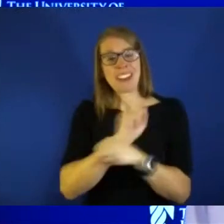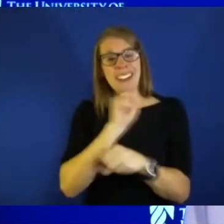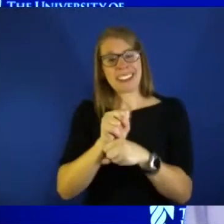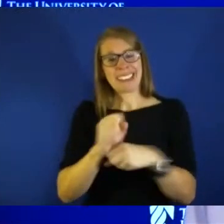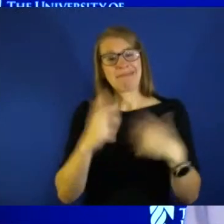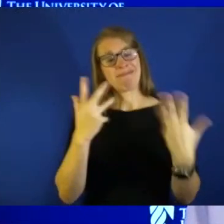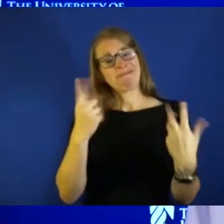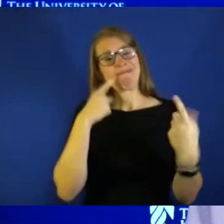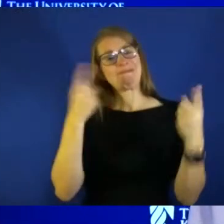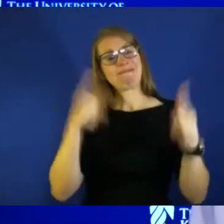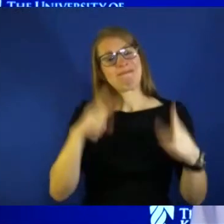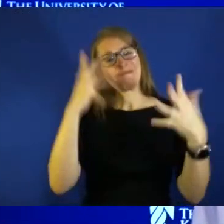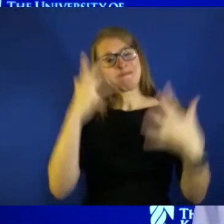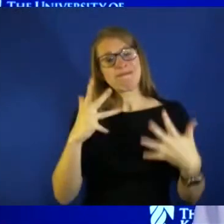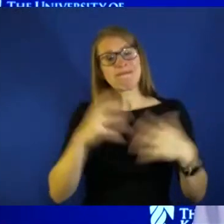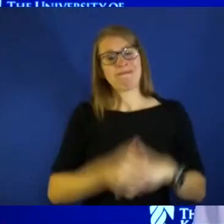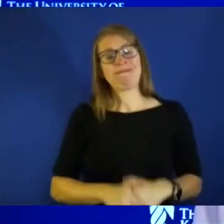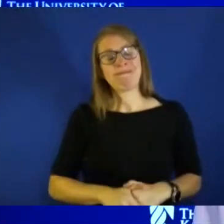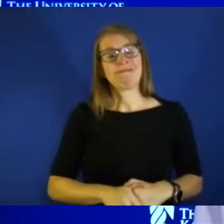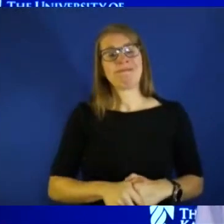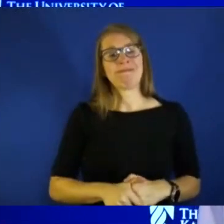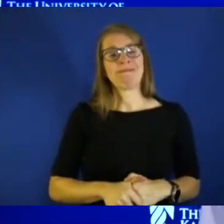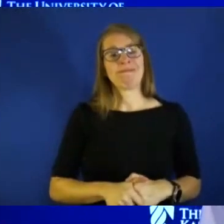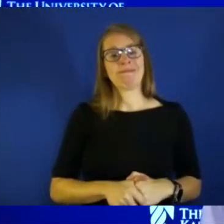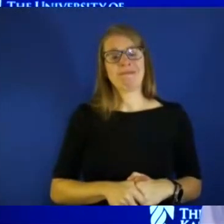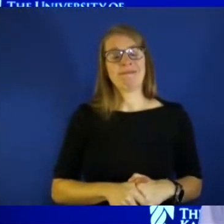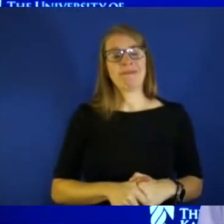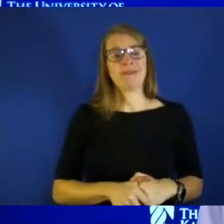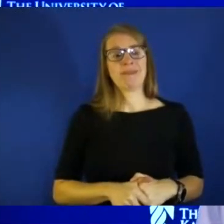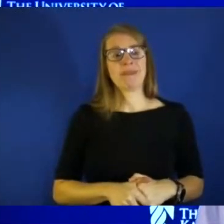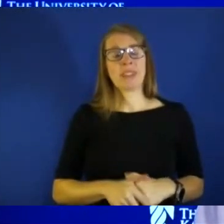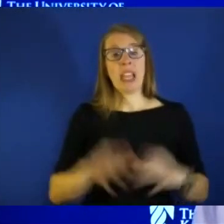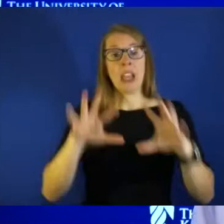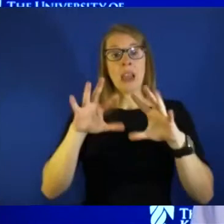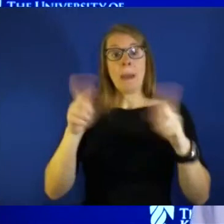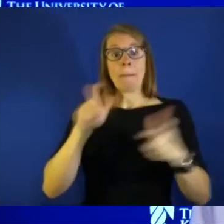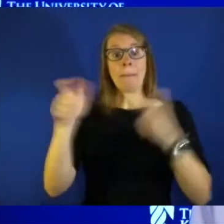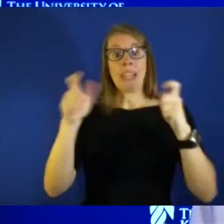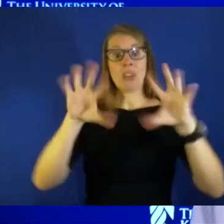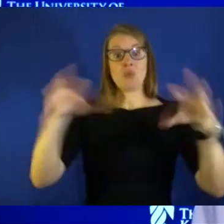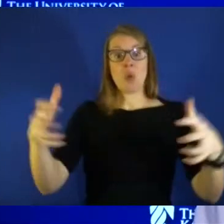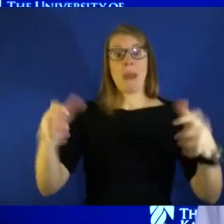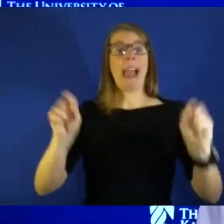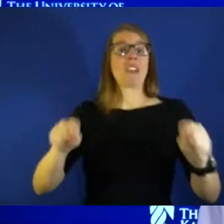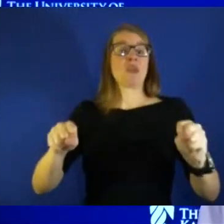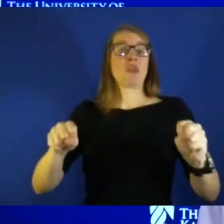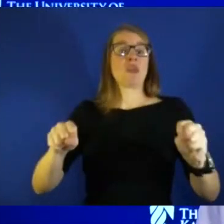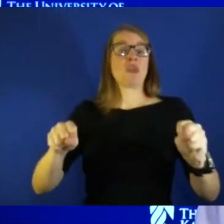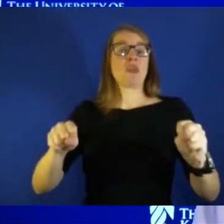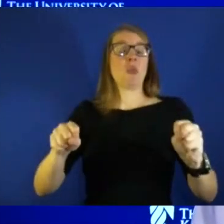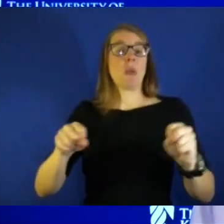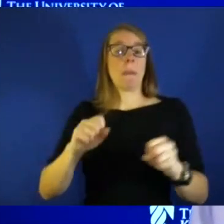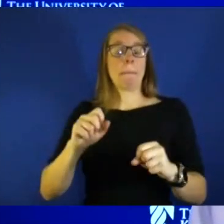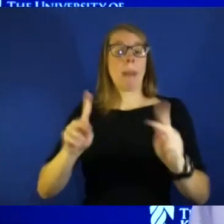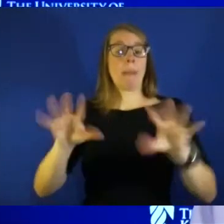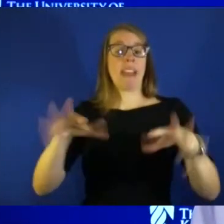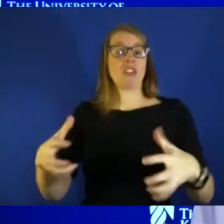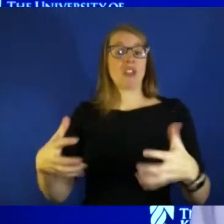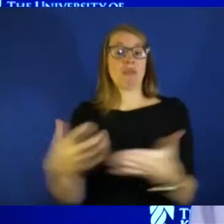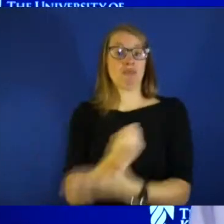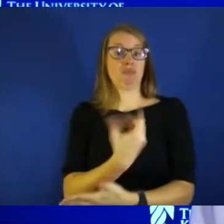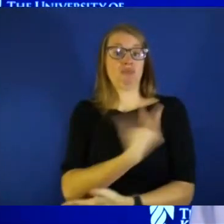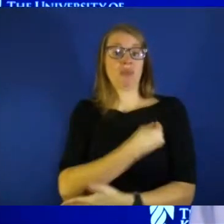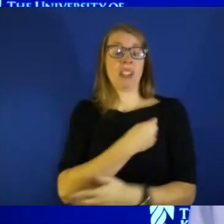we still have large groups of the eligible population that are not wanting to take it,